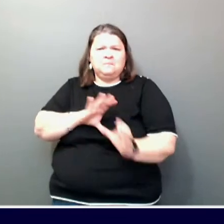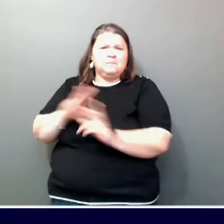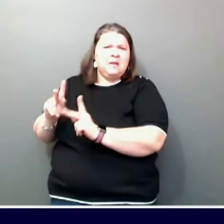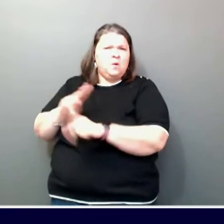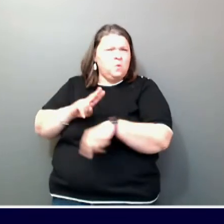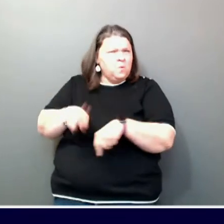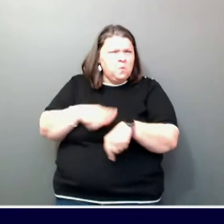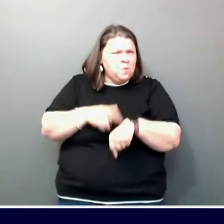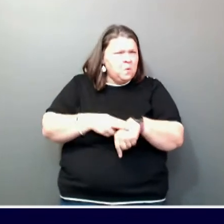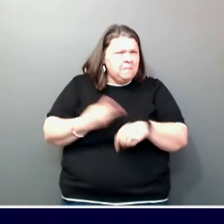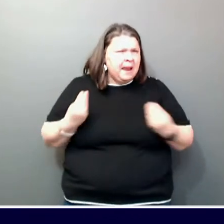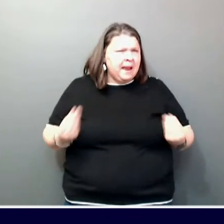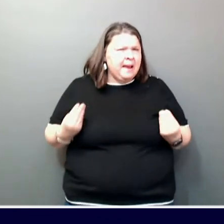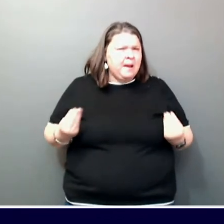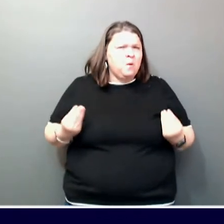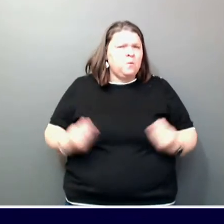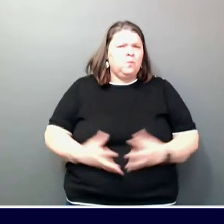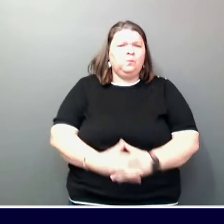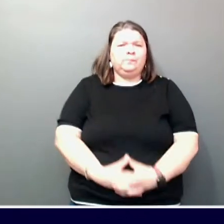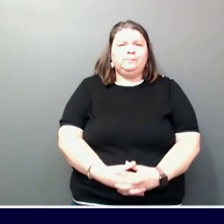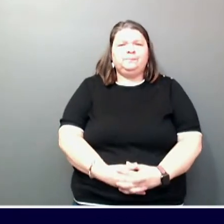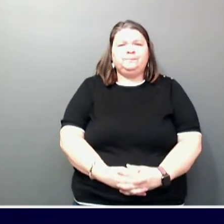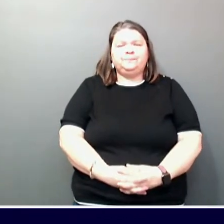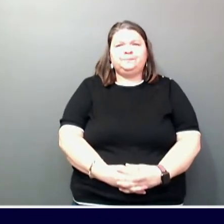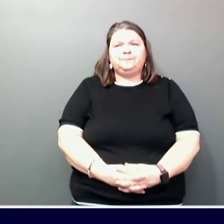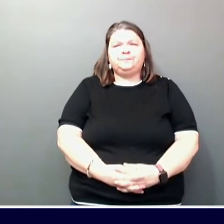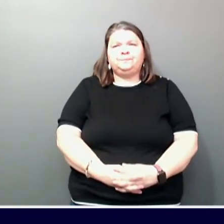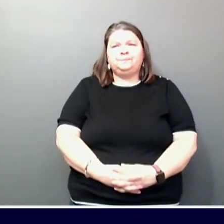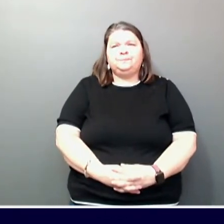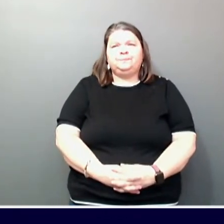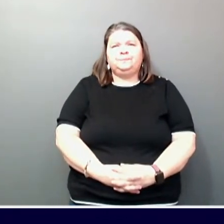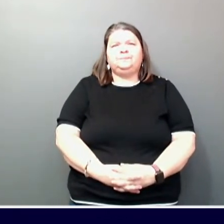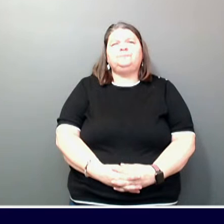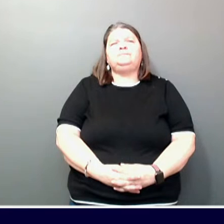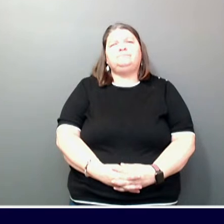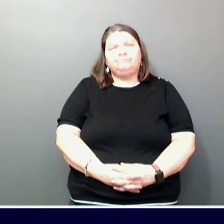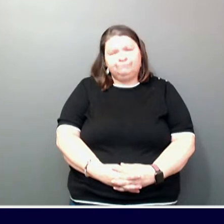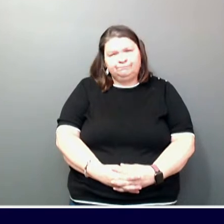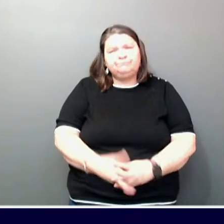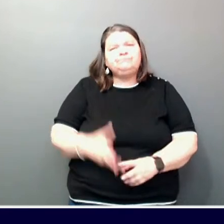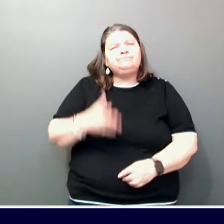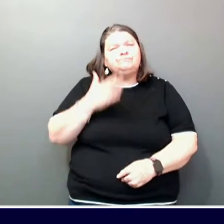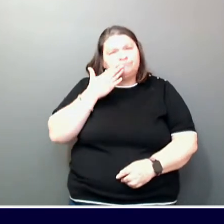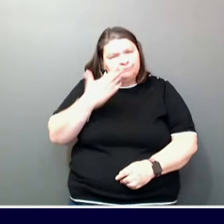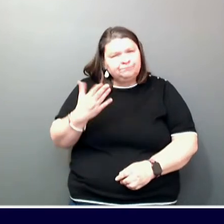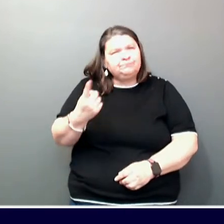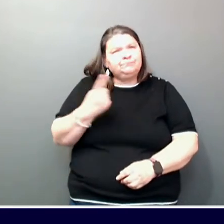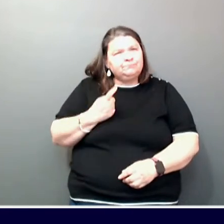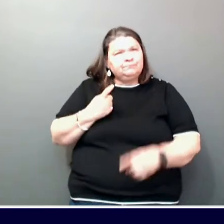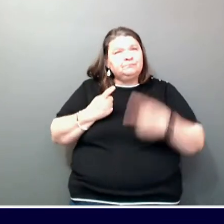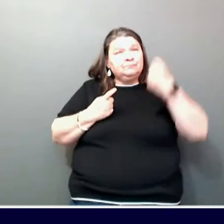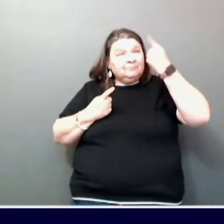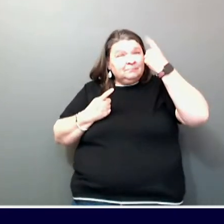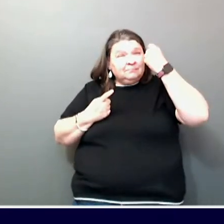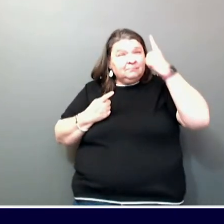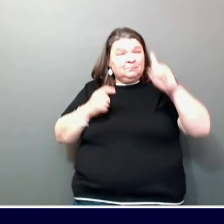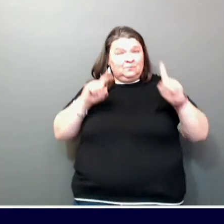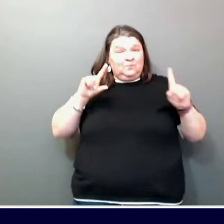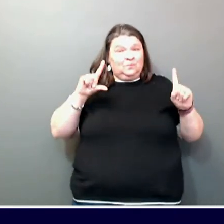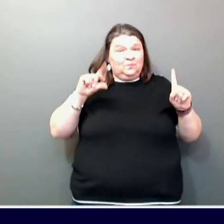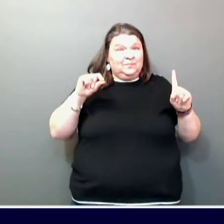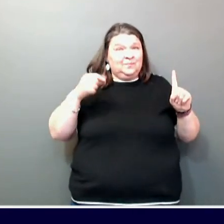too. One thing that differentiates now from then is the even